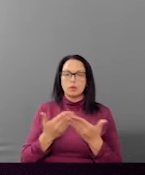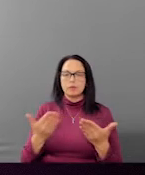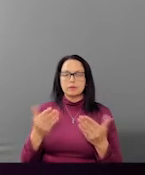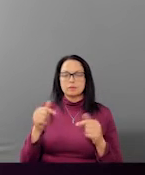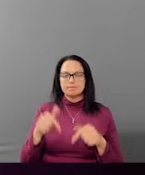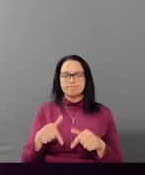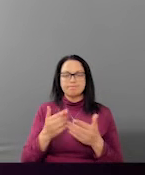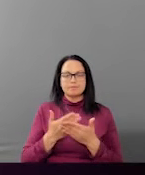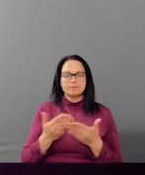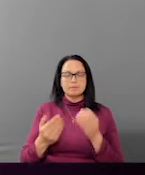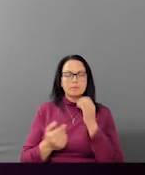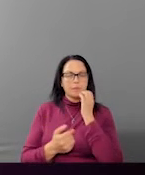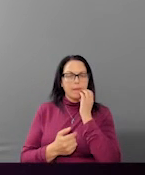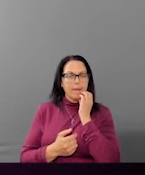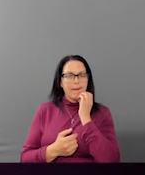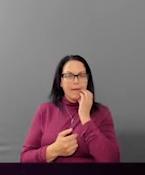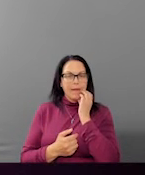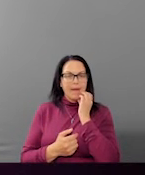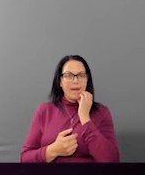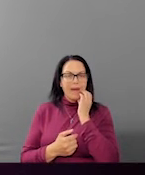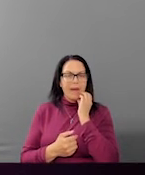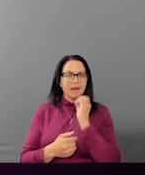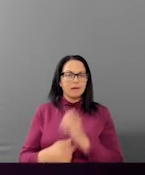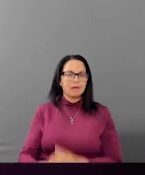here. All right.